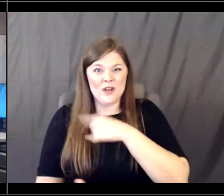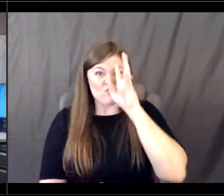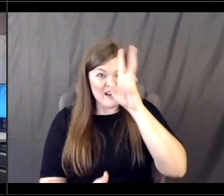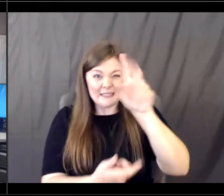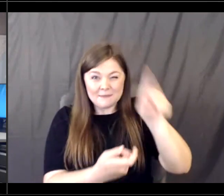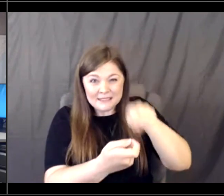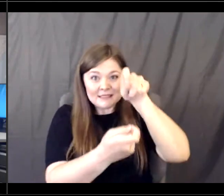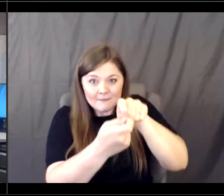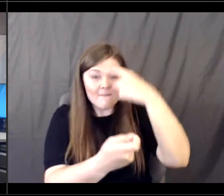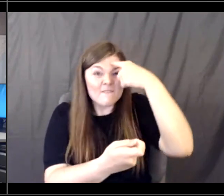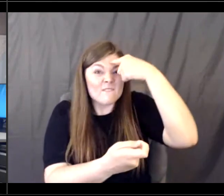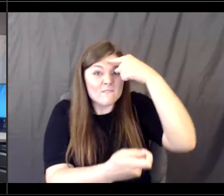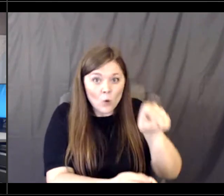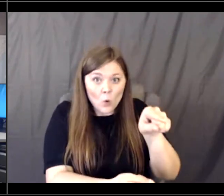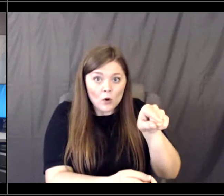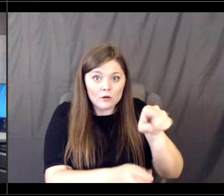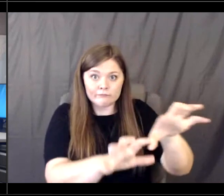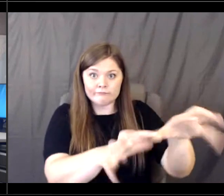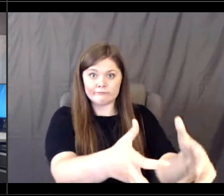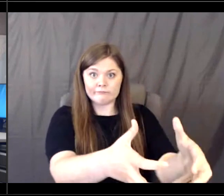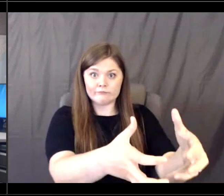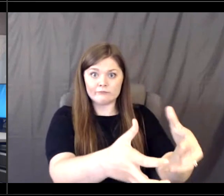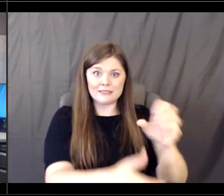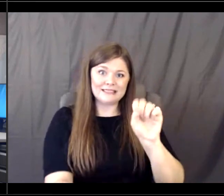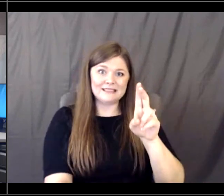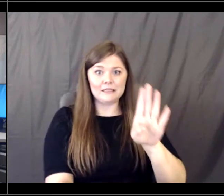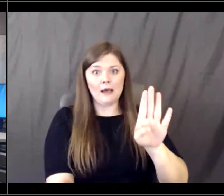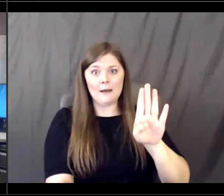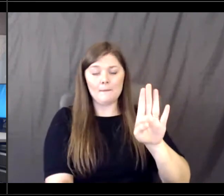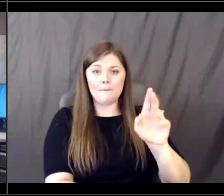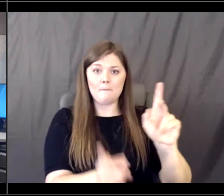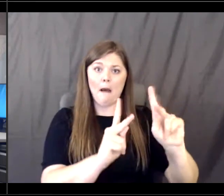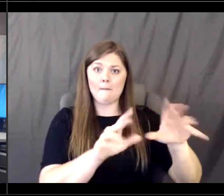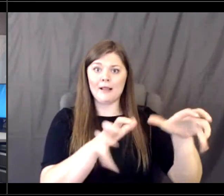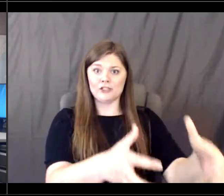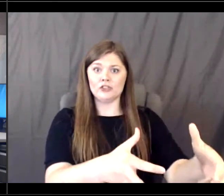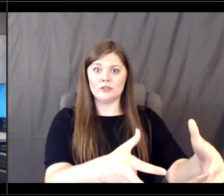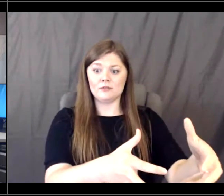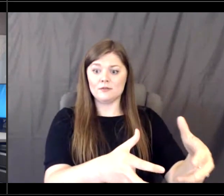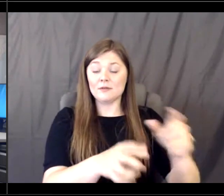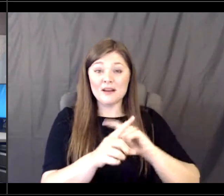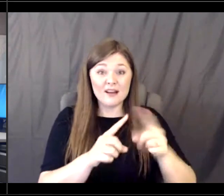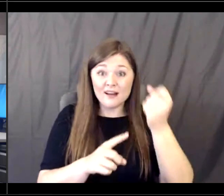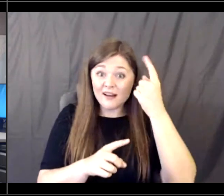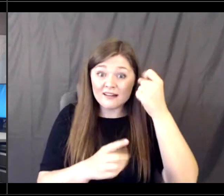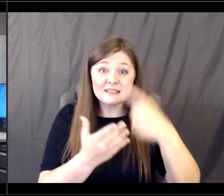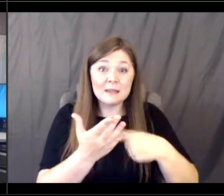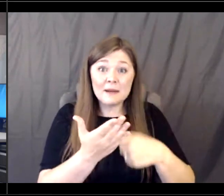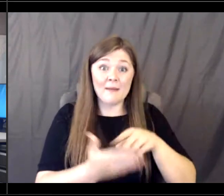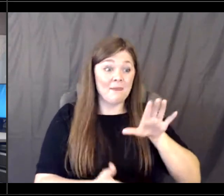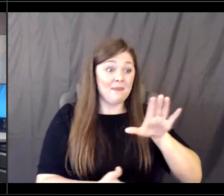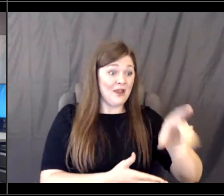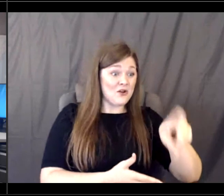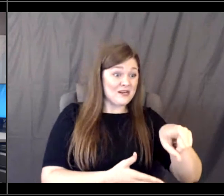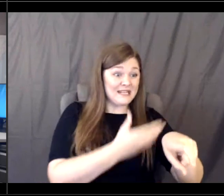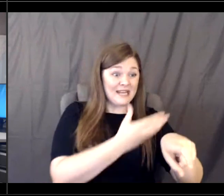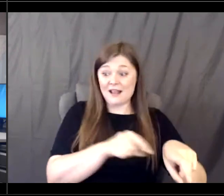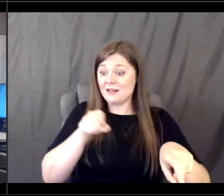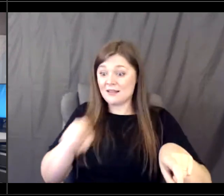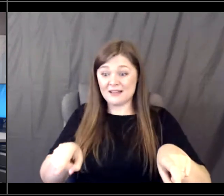subpopulation. And so it would be great if it did, but sometimes that's not the same thing. The needs in one might be completely different for